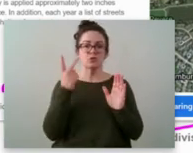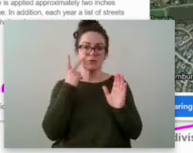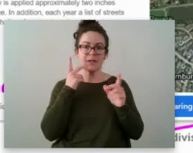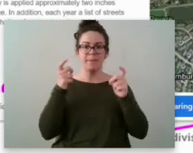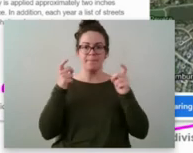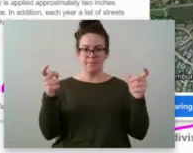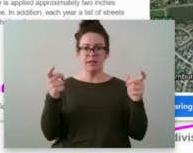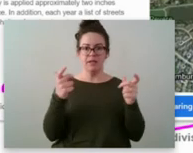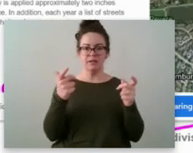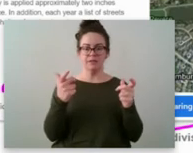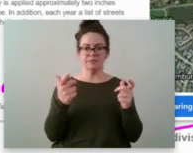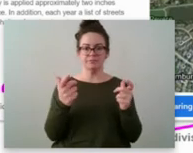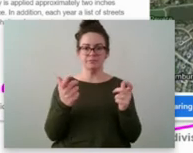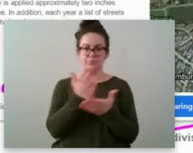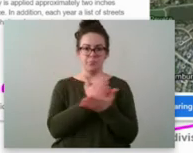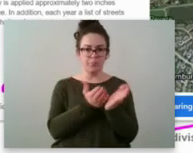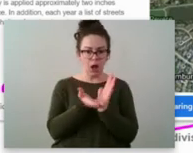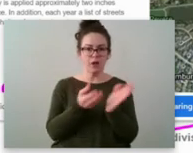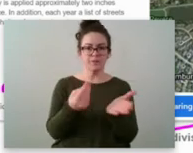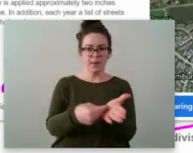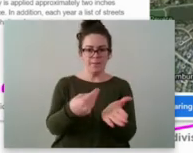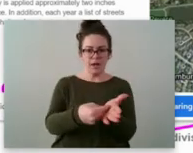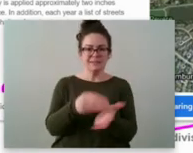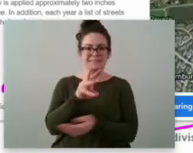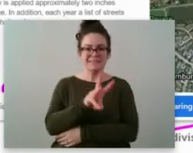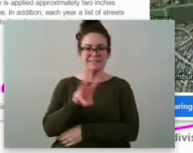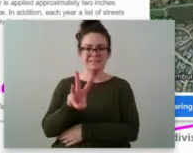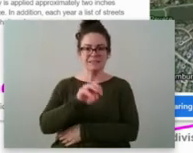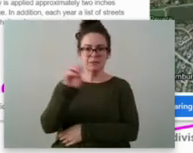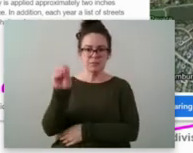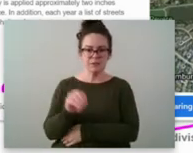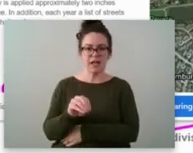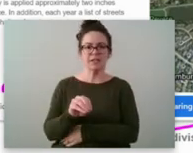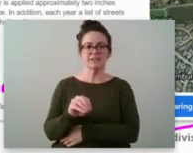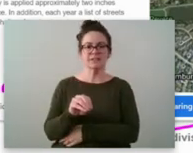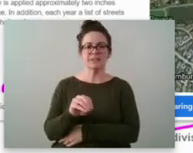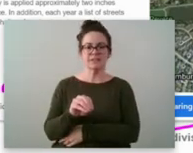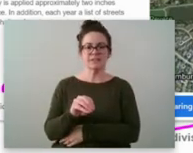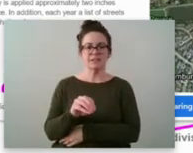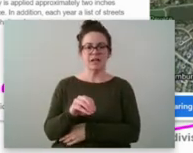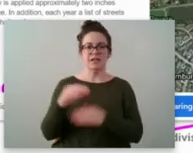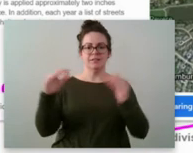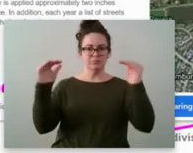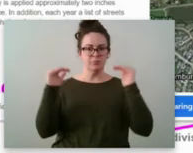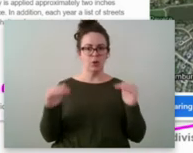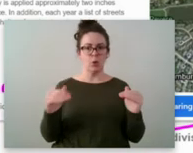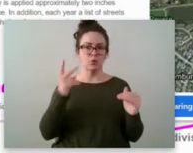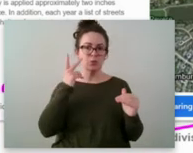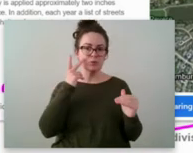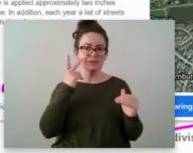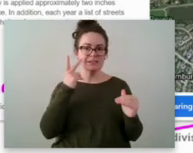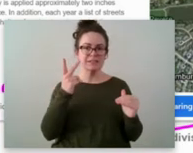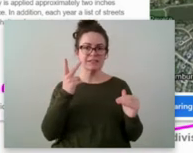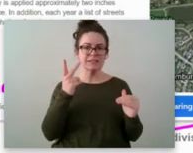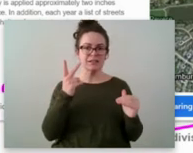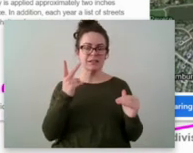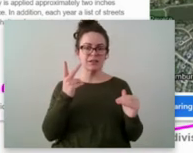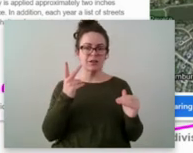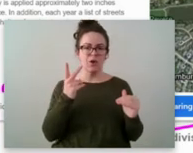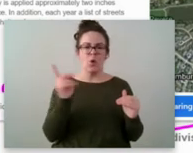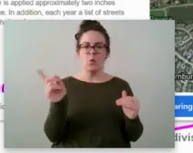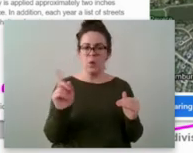roadways is taking up 66% of the money from the community. And here is part of where it's going